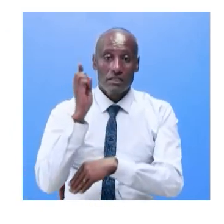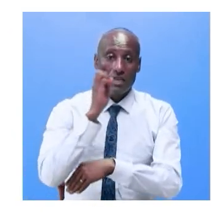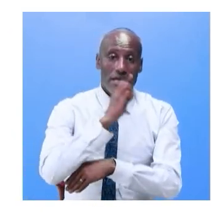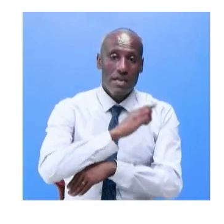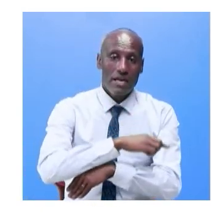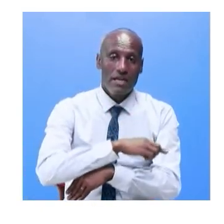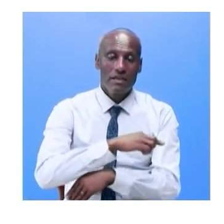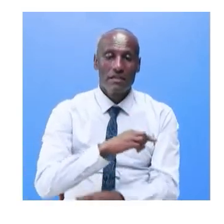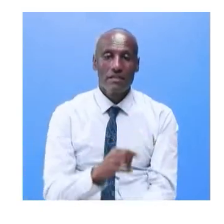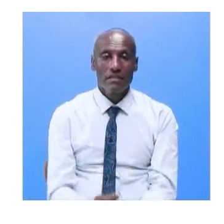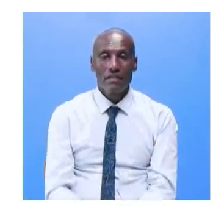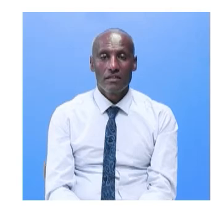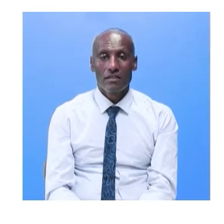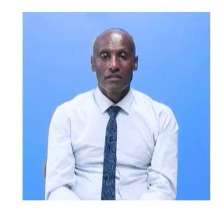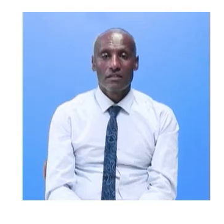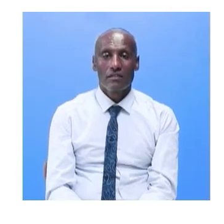birthday